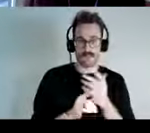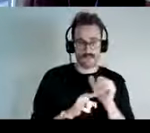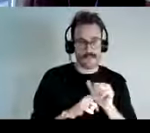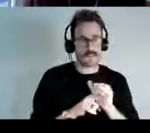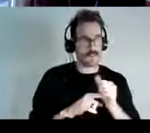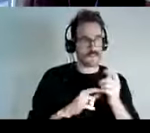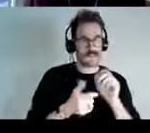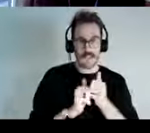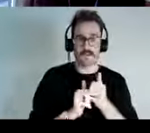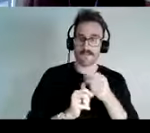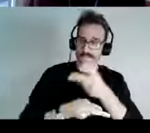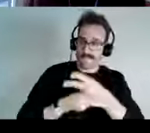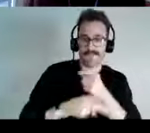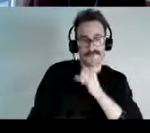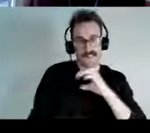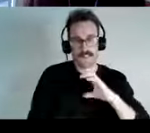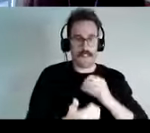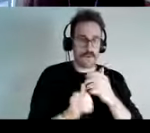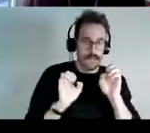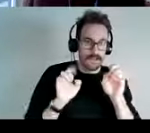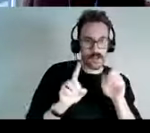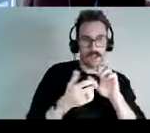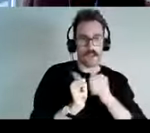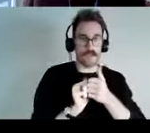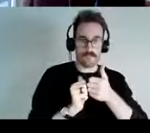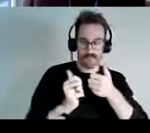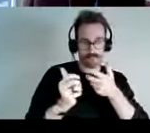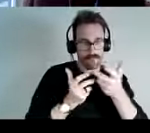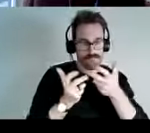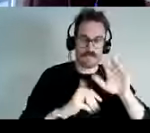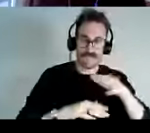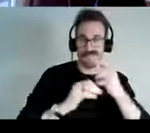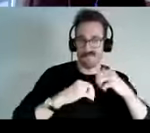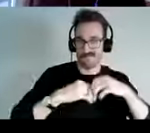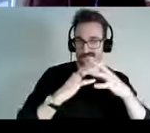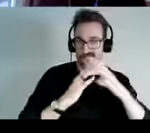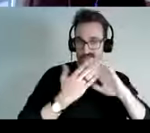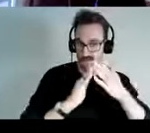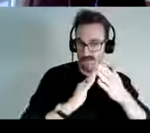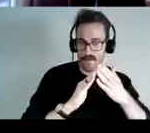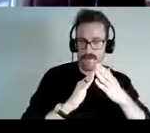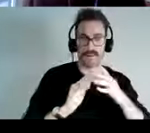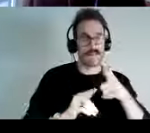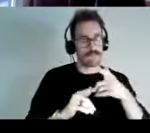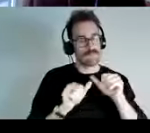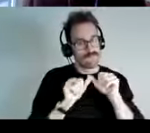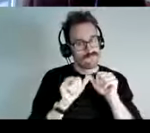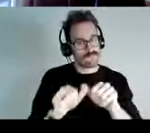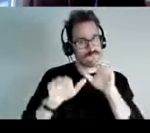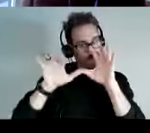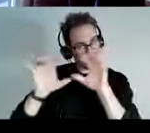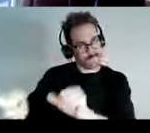our elders, the way we educate, and our methods of creating community, came to these lands through the ongoing process of